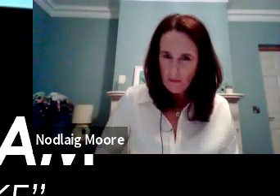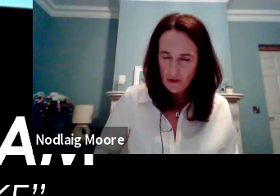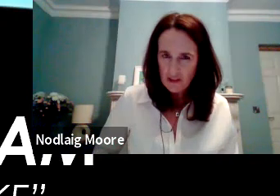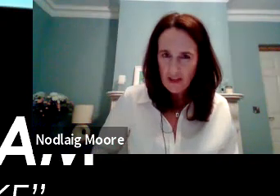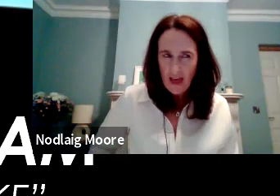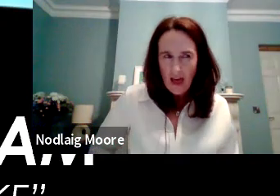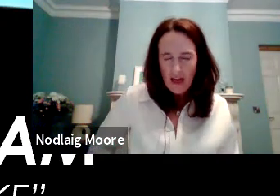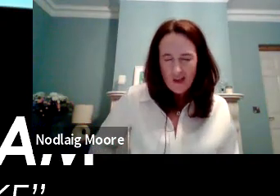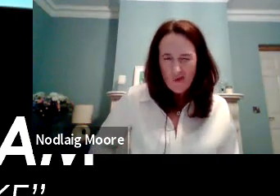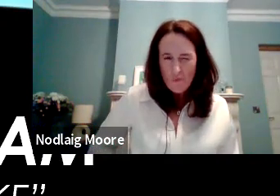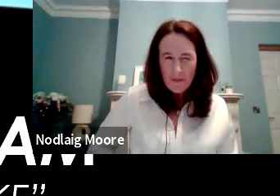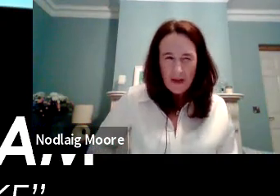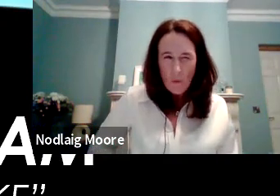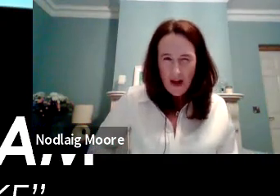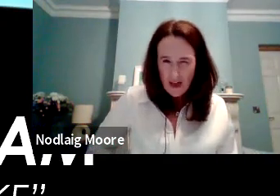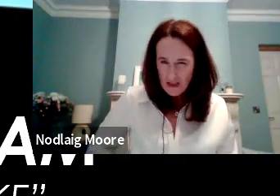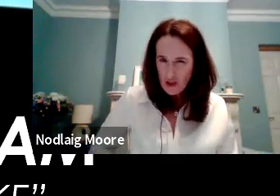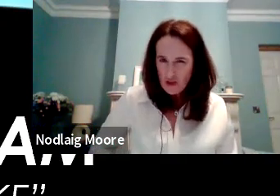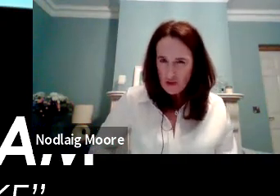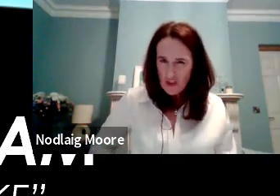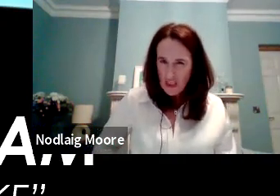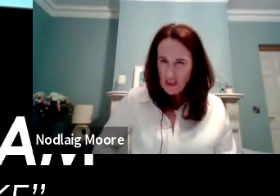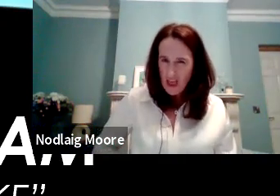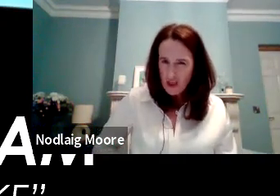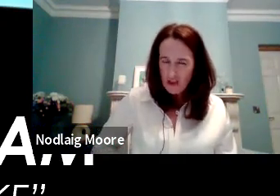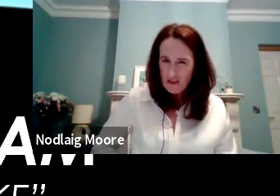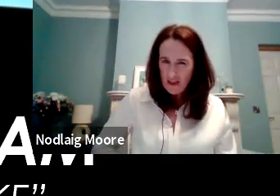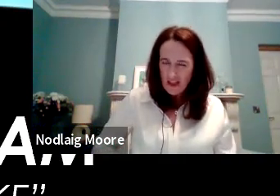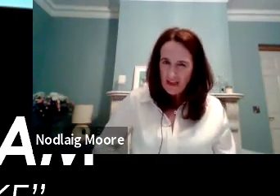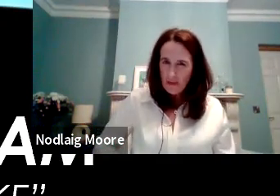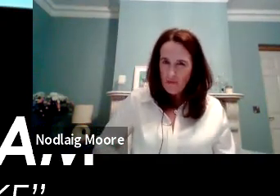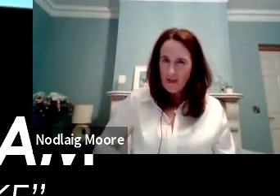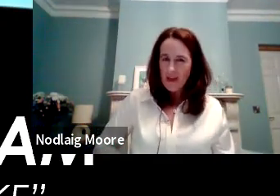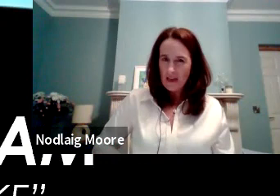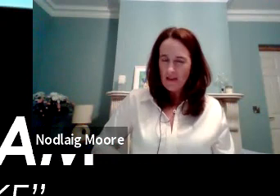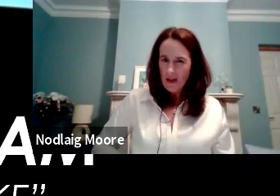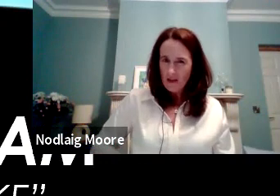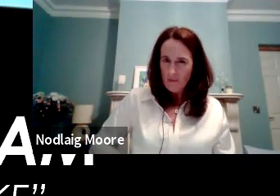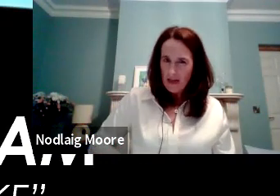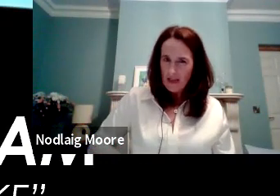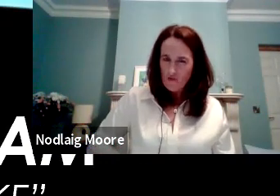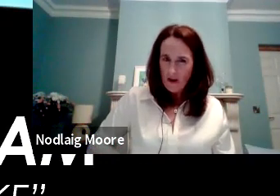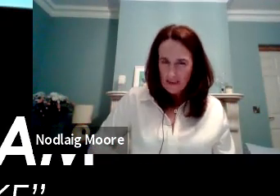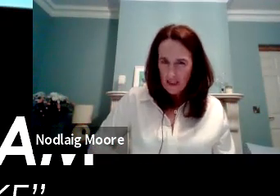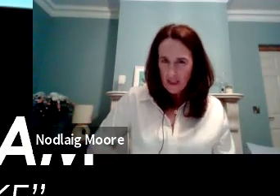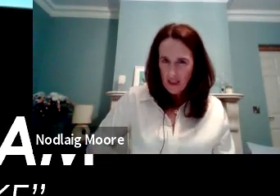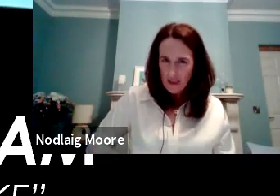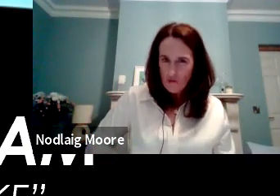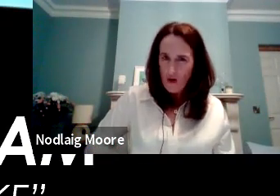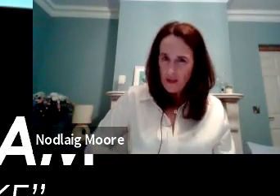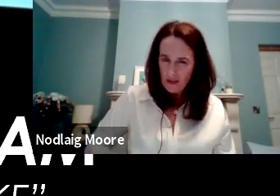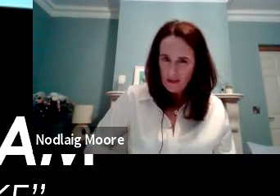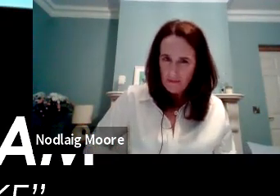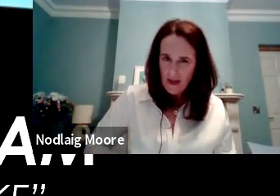my belly button. And I bring my awareness to the sensations. And as I breathe in, the belly is rising, and I